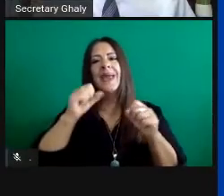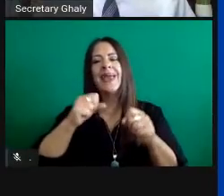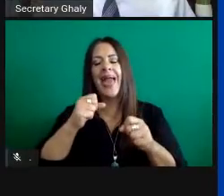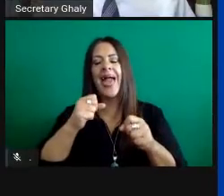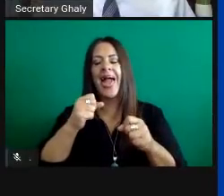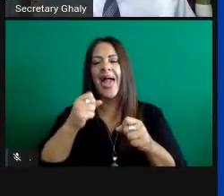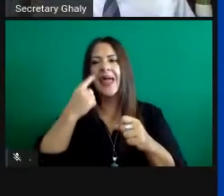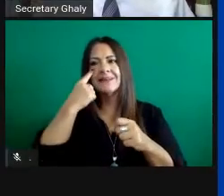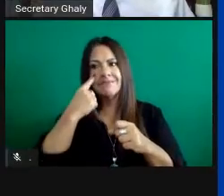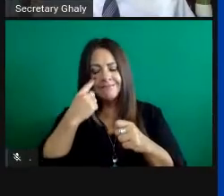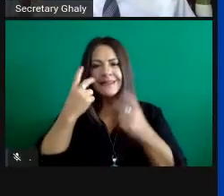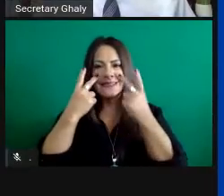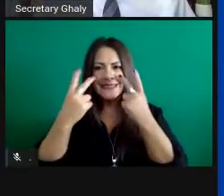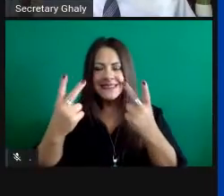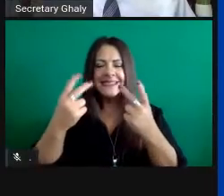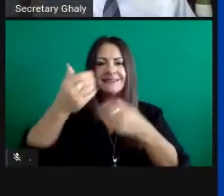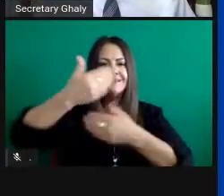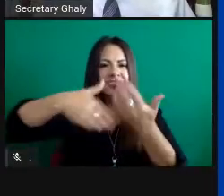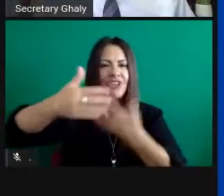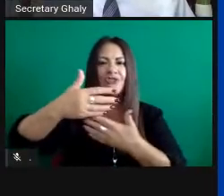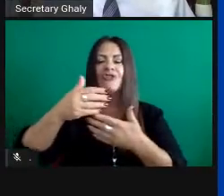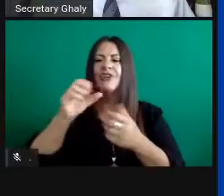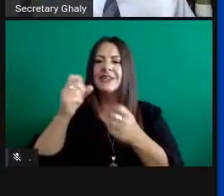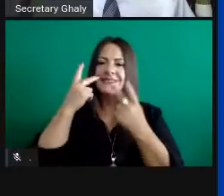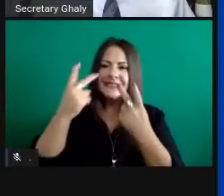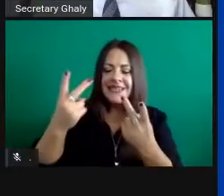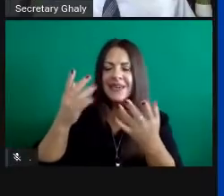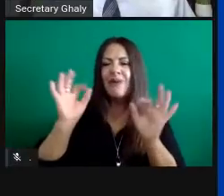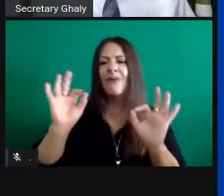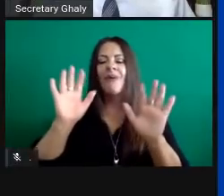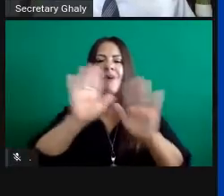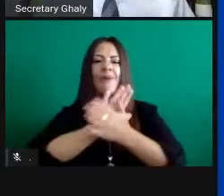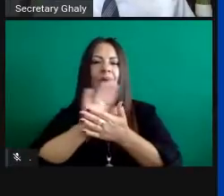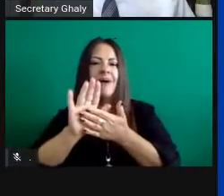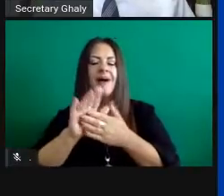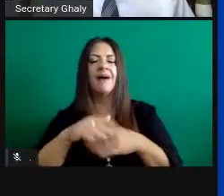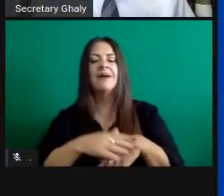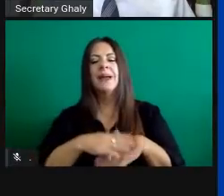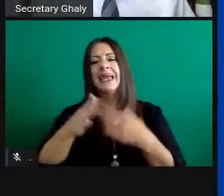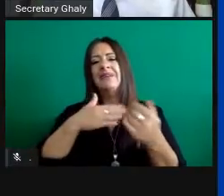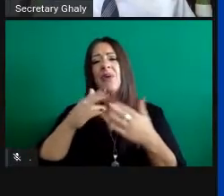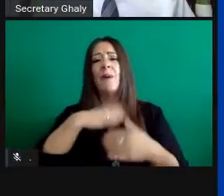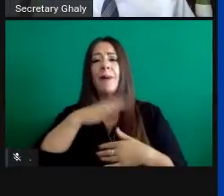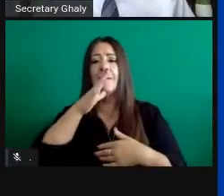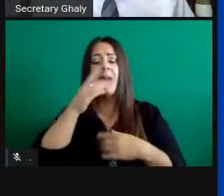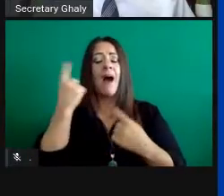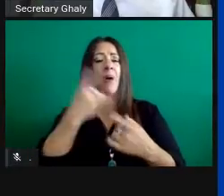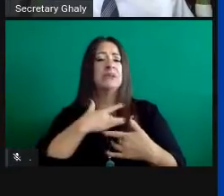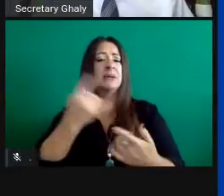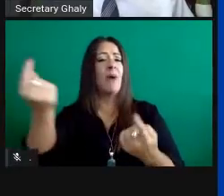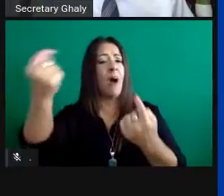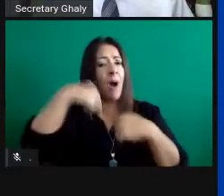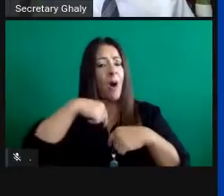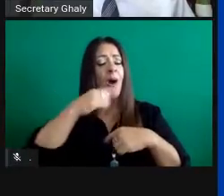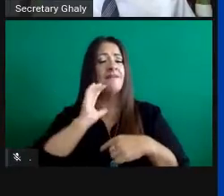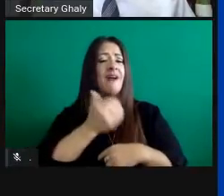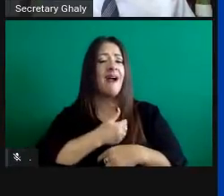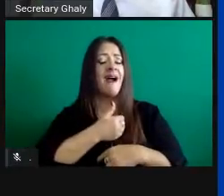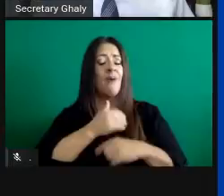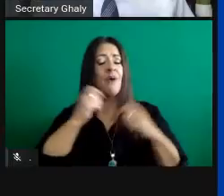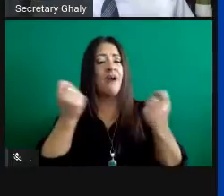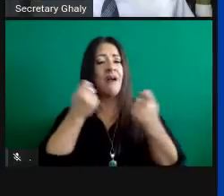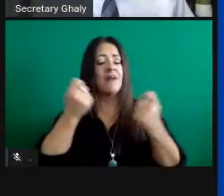My mom, who usually spends the time with us, but this time around made the decision to keep her safe, to make sure